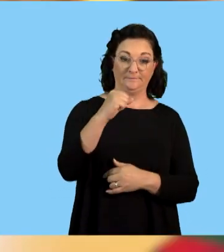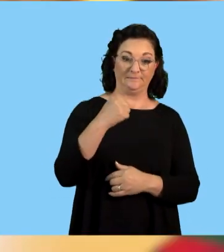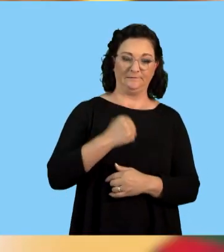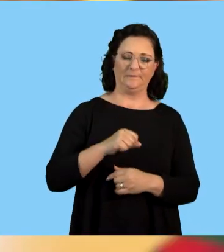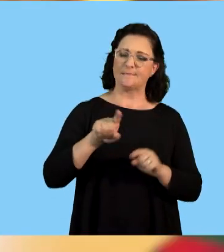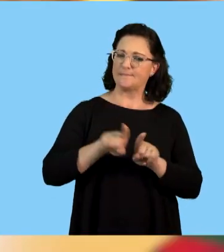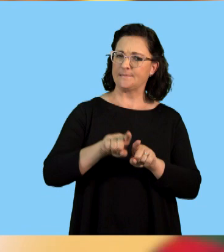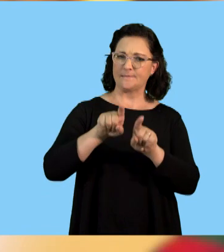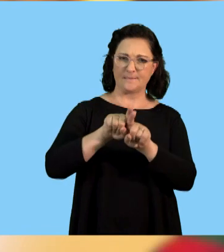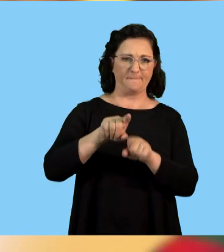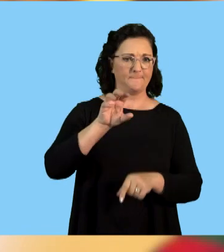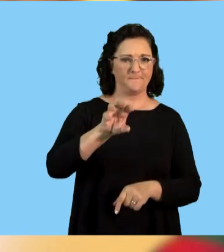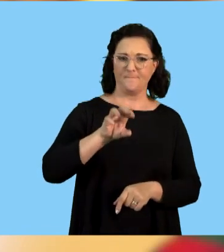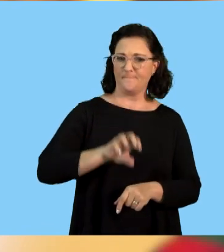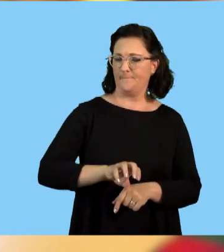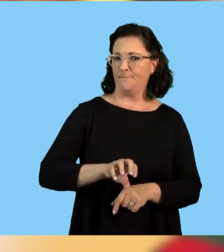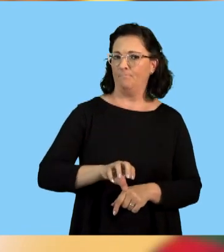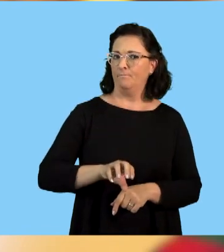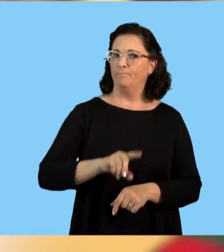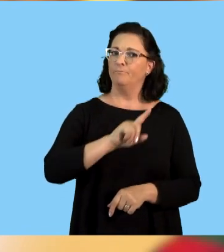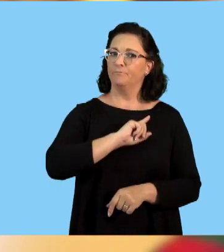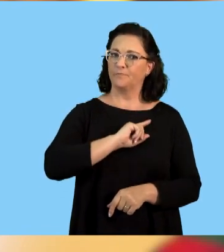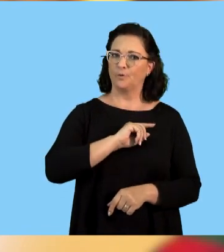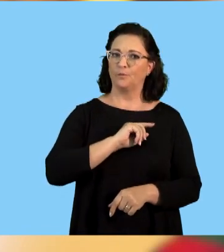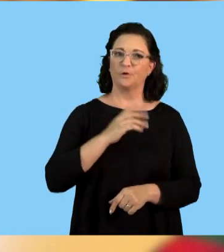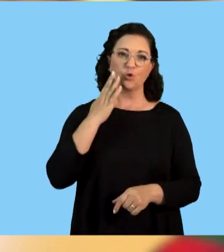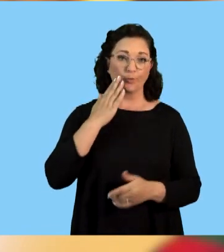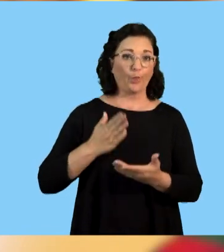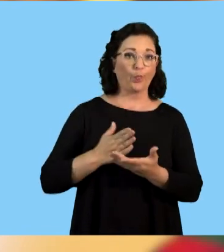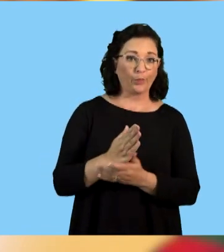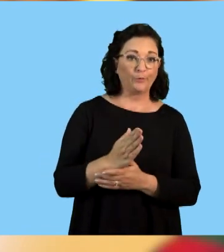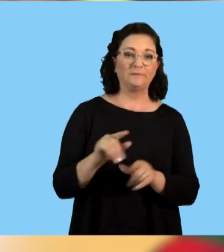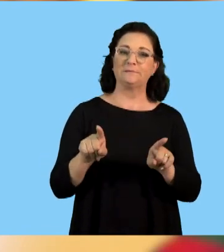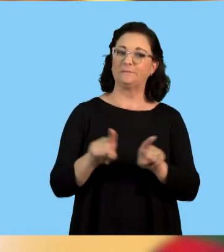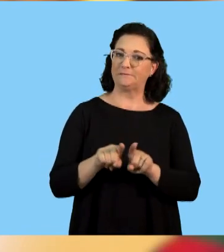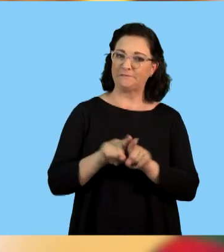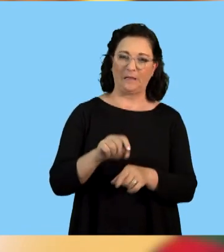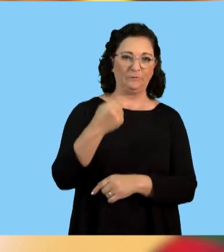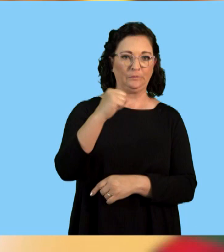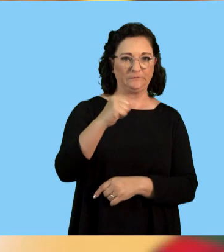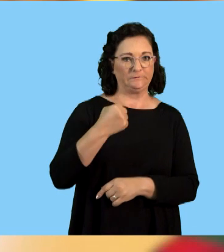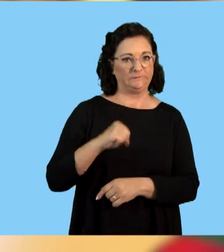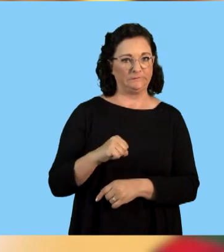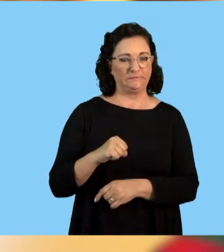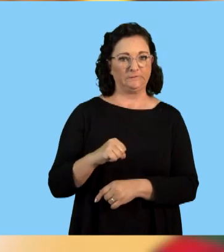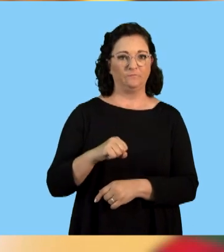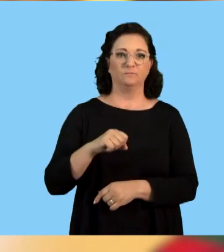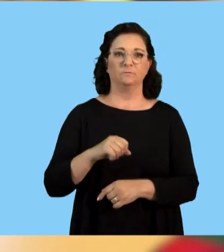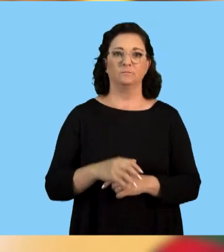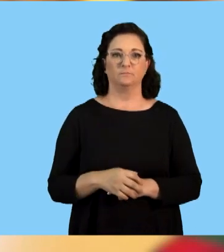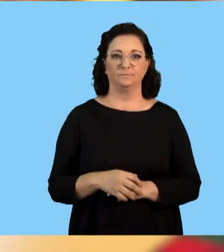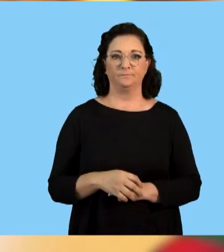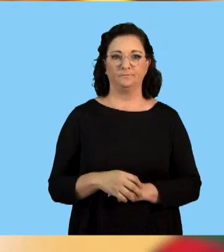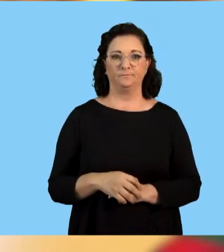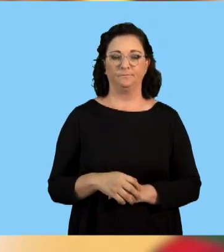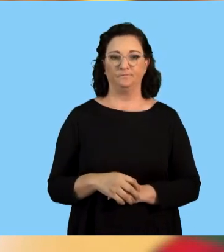are identical, the same current will pass through in each resistor. So the same number of current